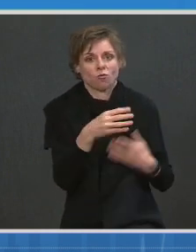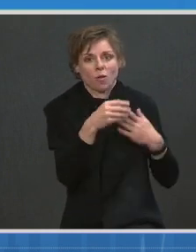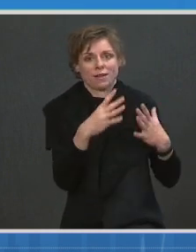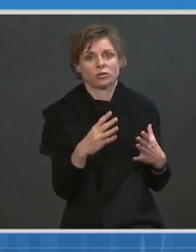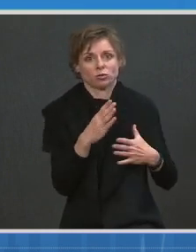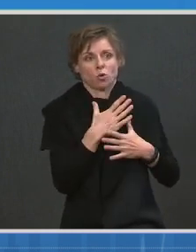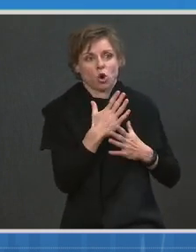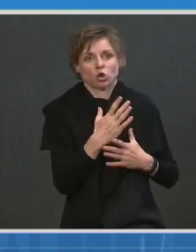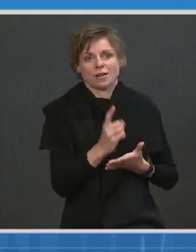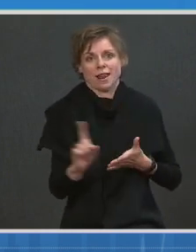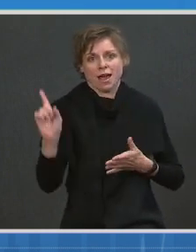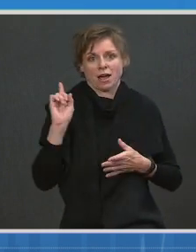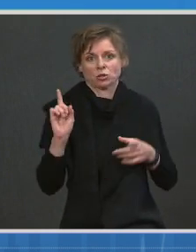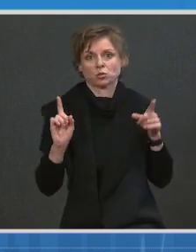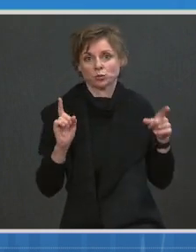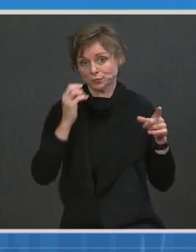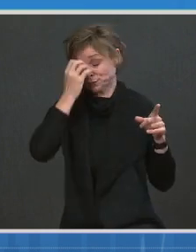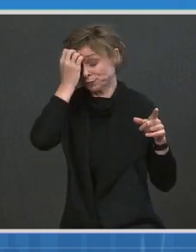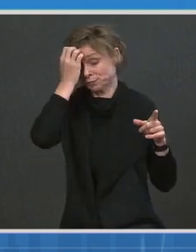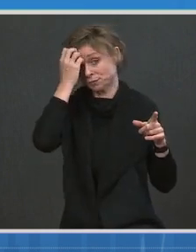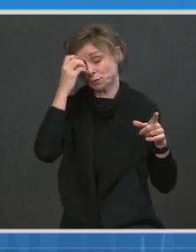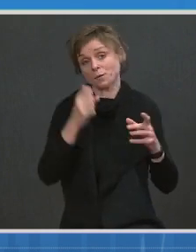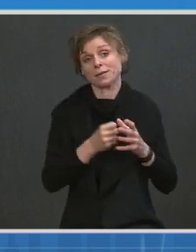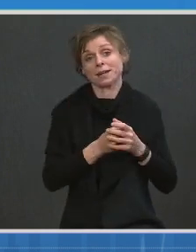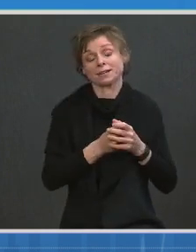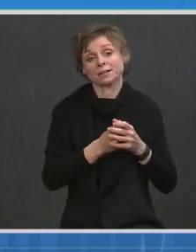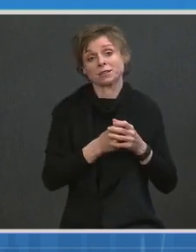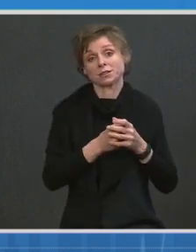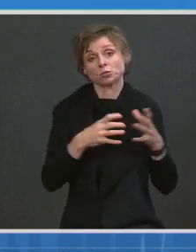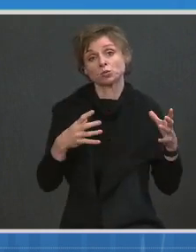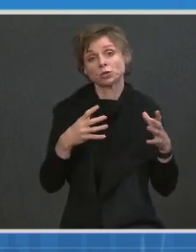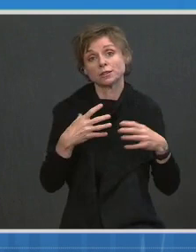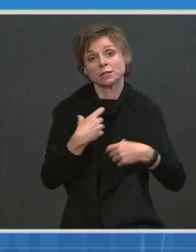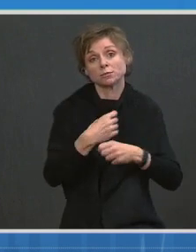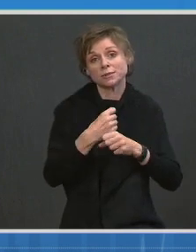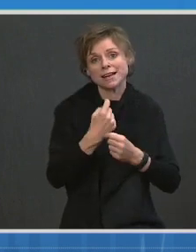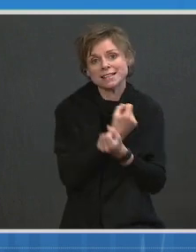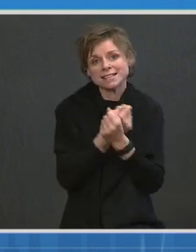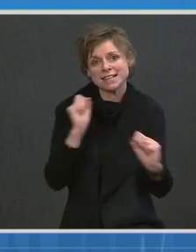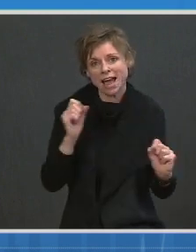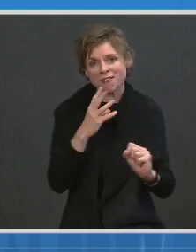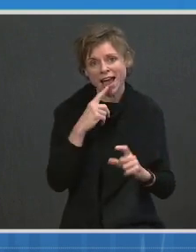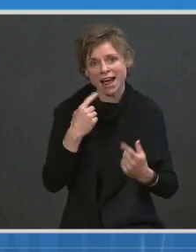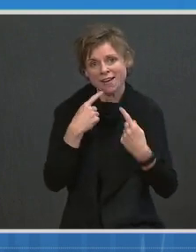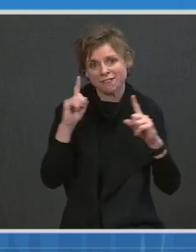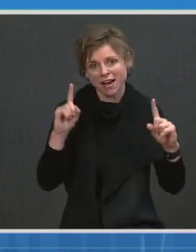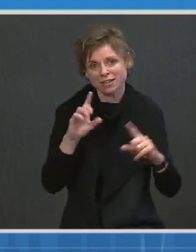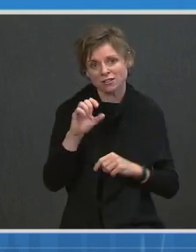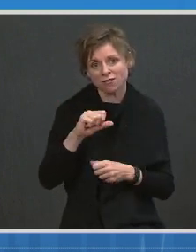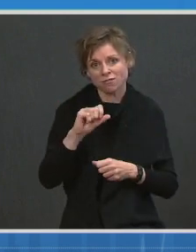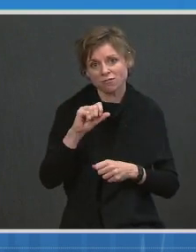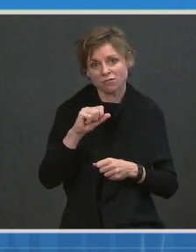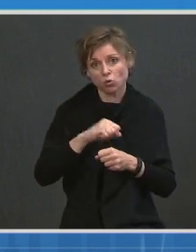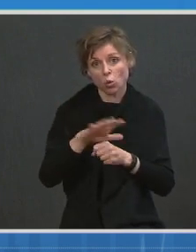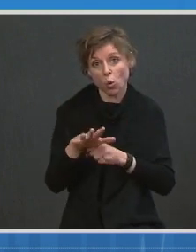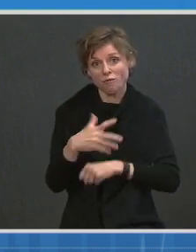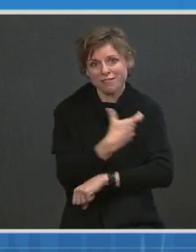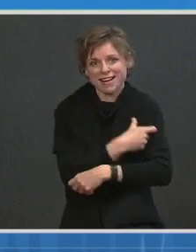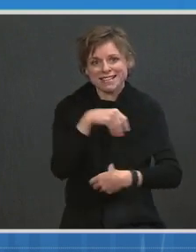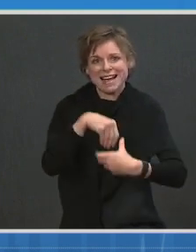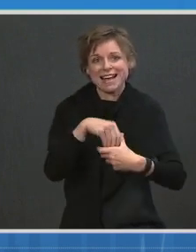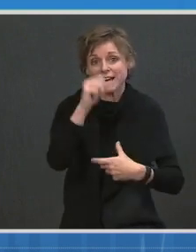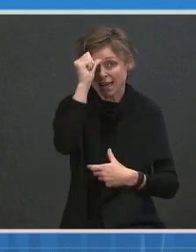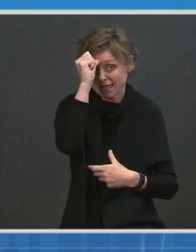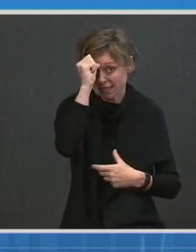to achieve expanded manufacturing of safe and effective COVID-19 vaccines at facilities in India.